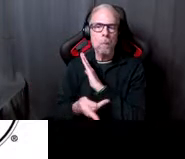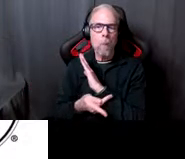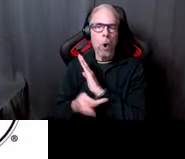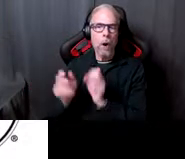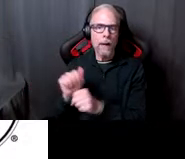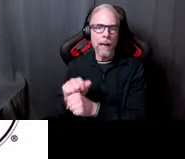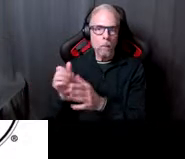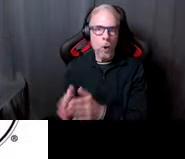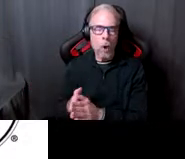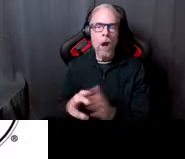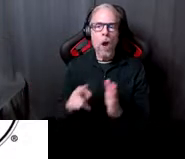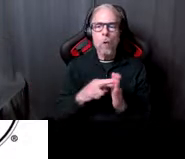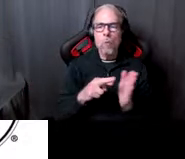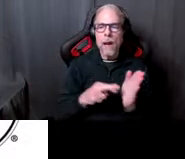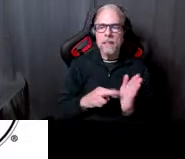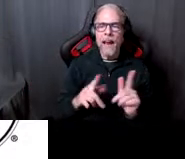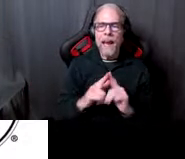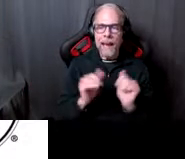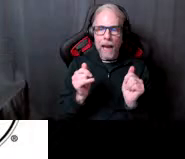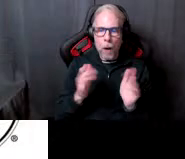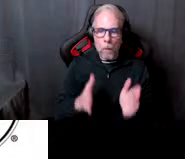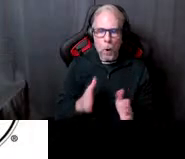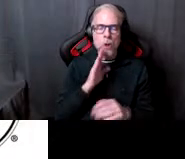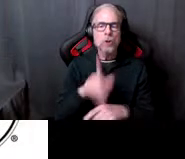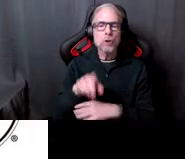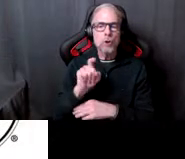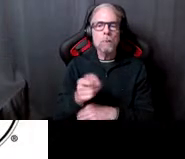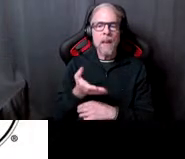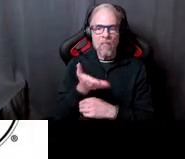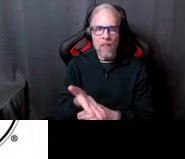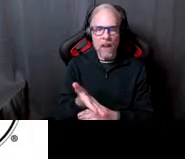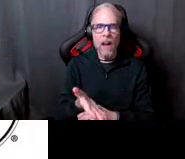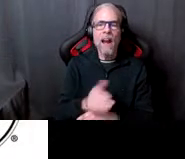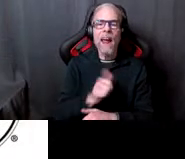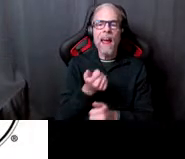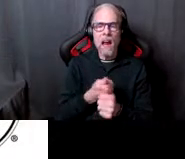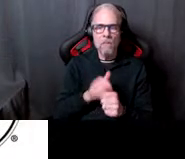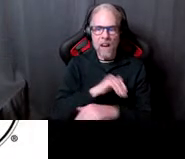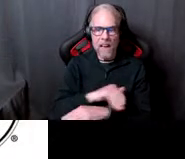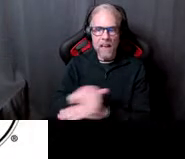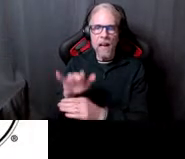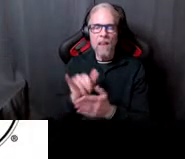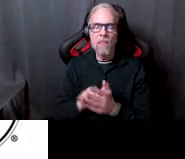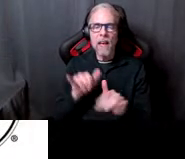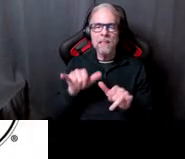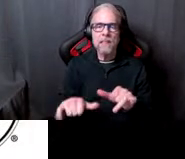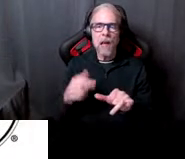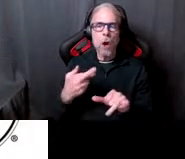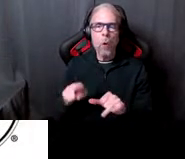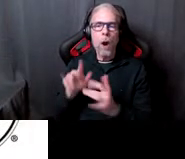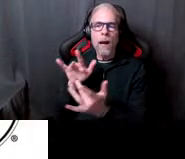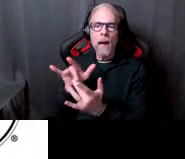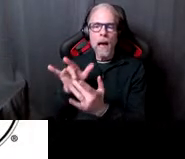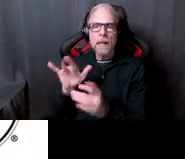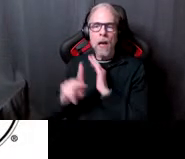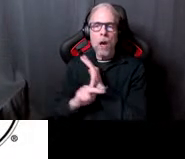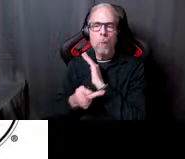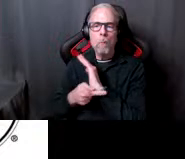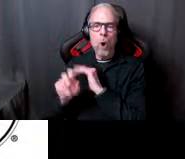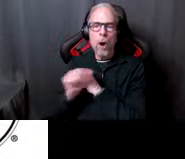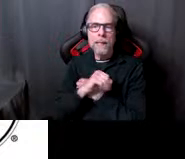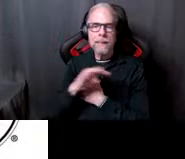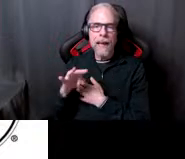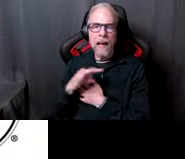The registered camper shall be present each night of the stay or contact park staff if they will not be in